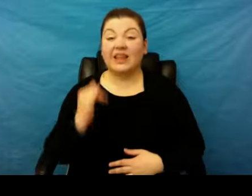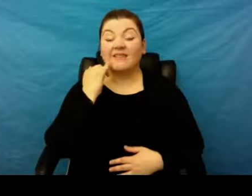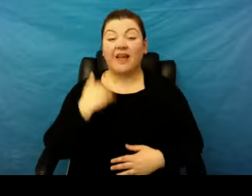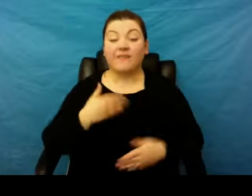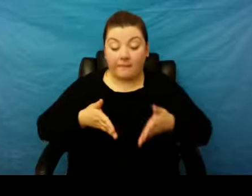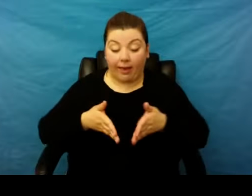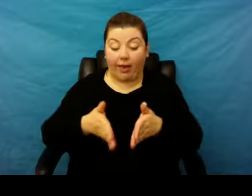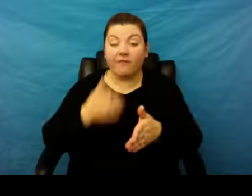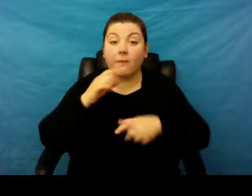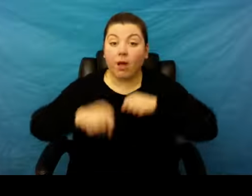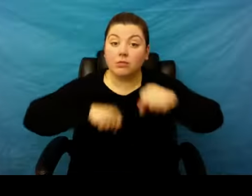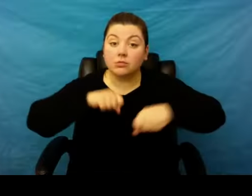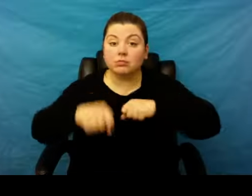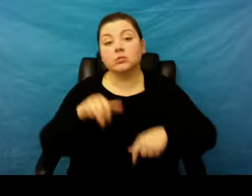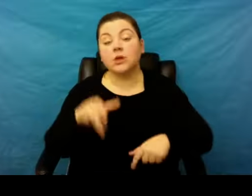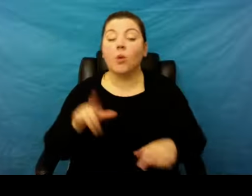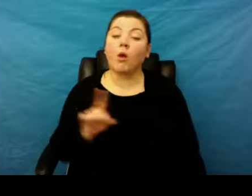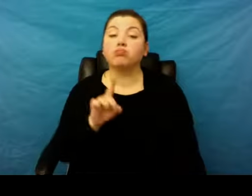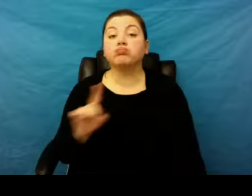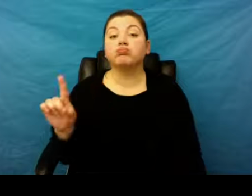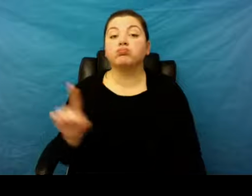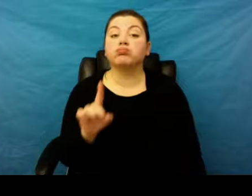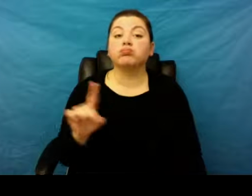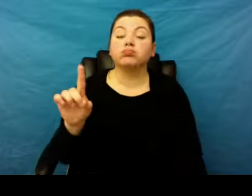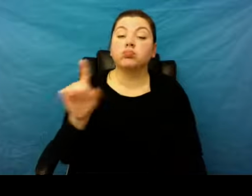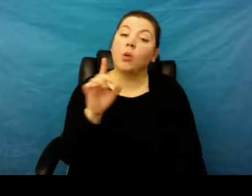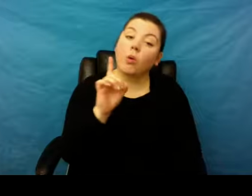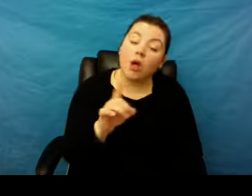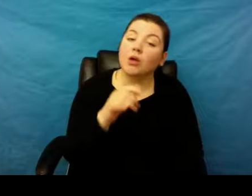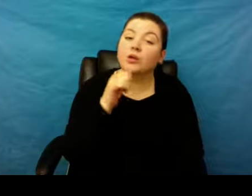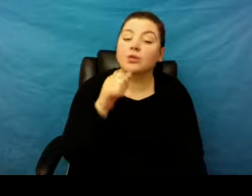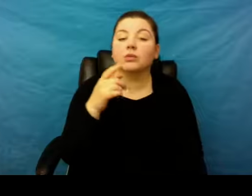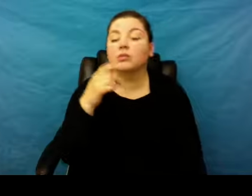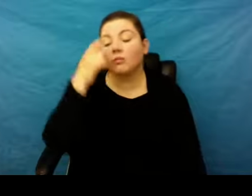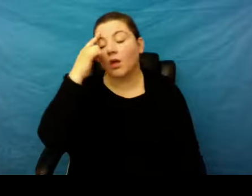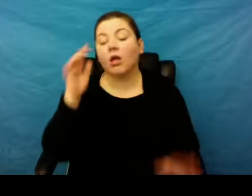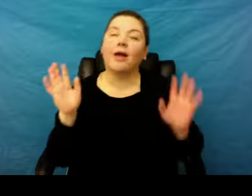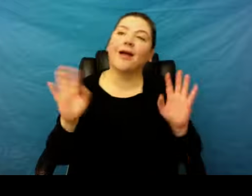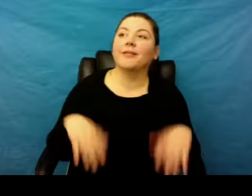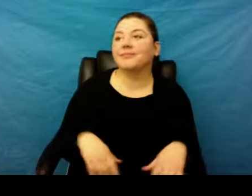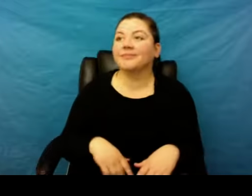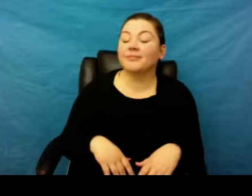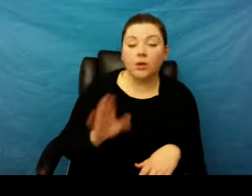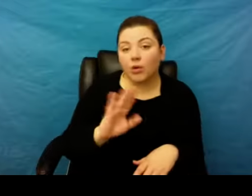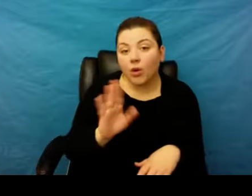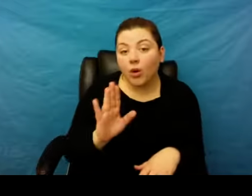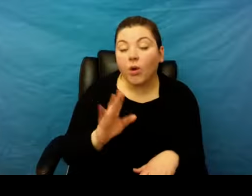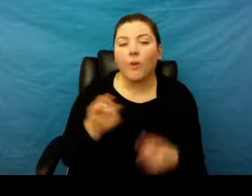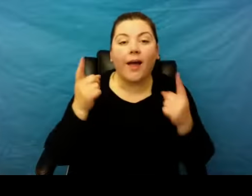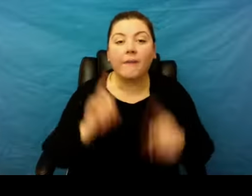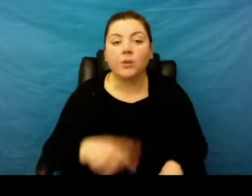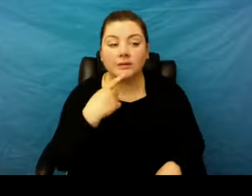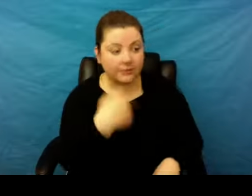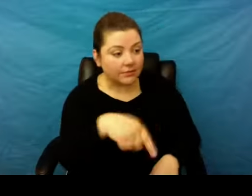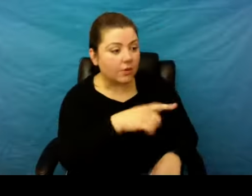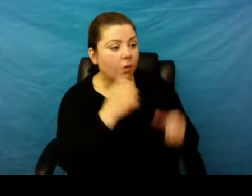The only caveat is just don't get sloppy. Don't, the problem with telling people they can do things is that everyone just